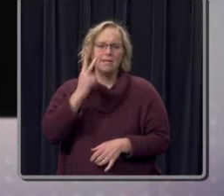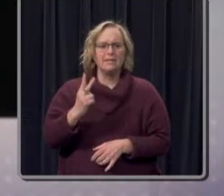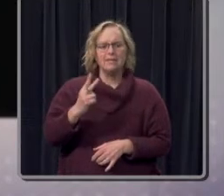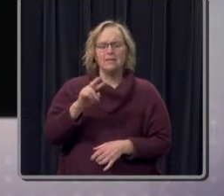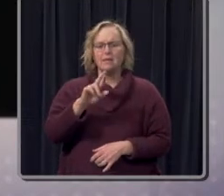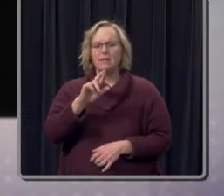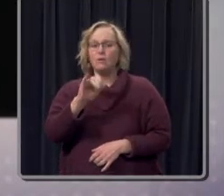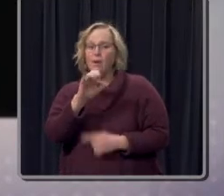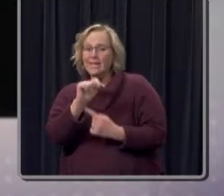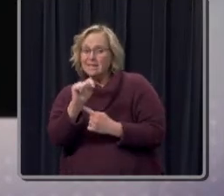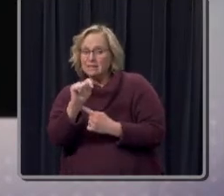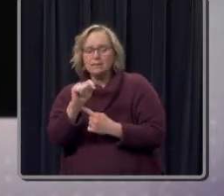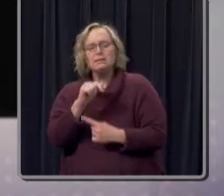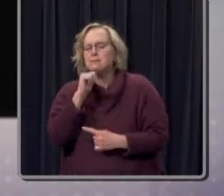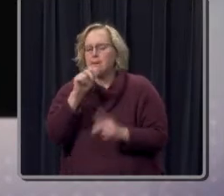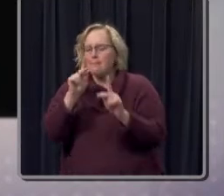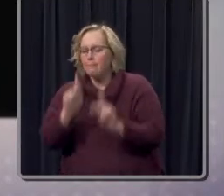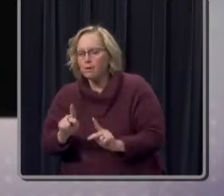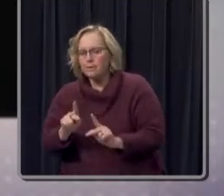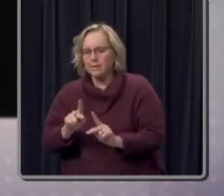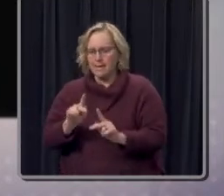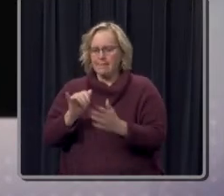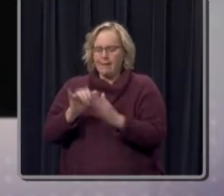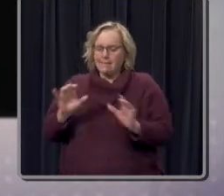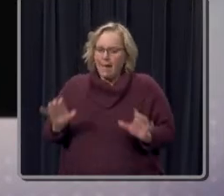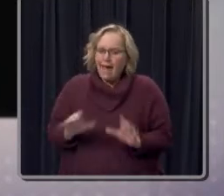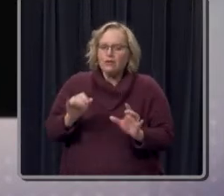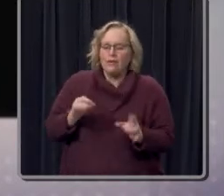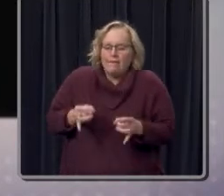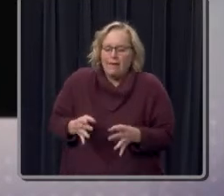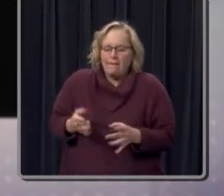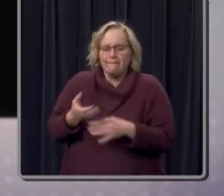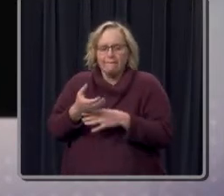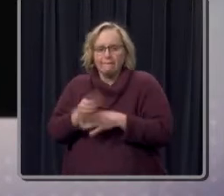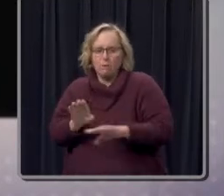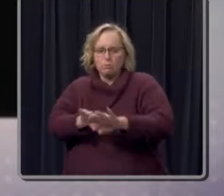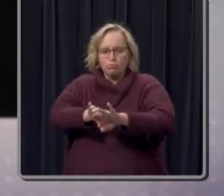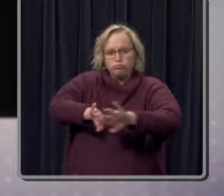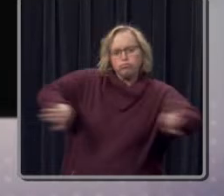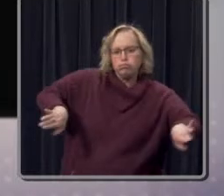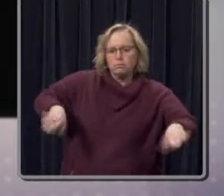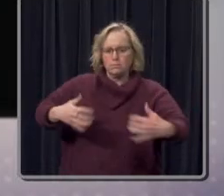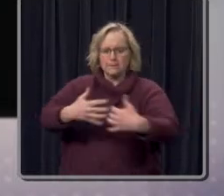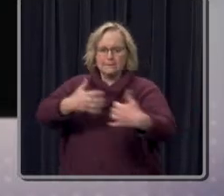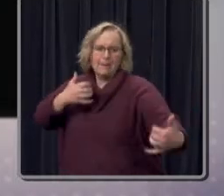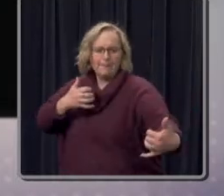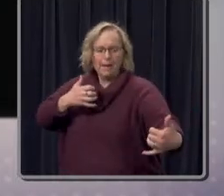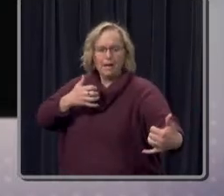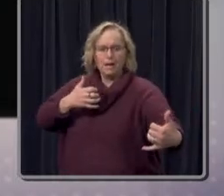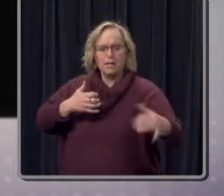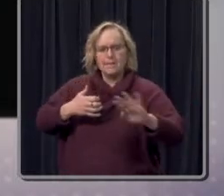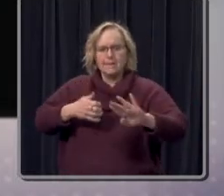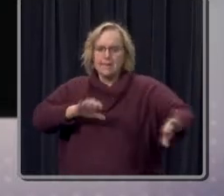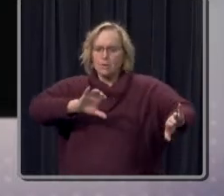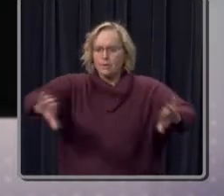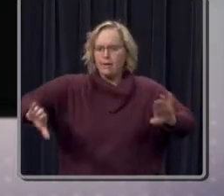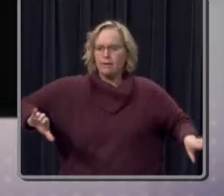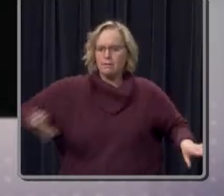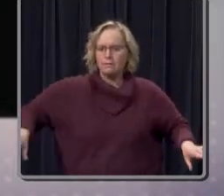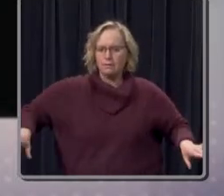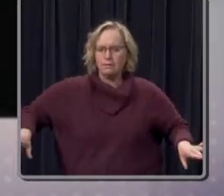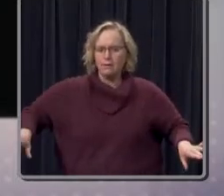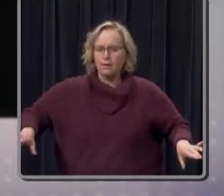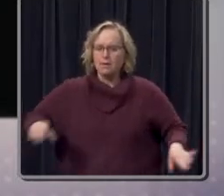not a person, but is an action of hate, forced to separate us, split us apart, and continue to segregate.